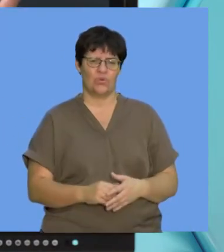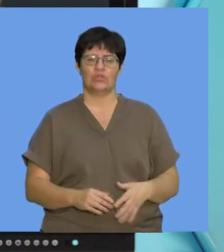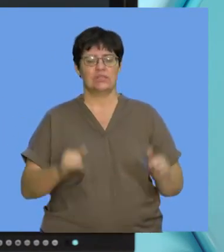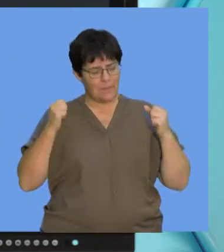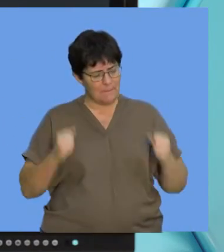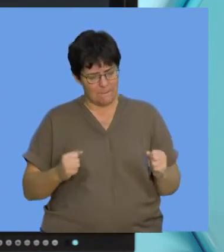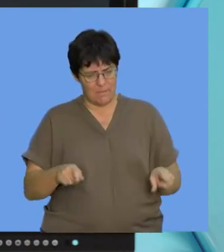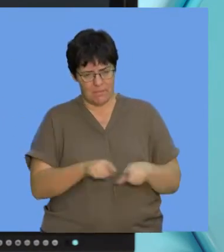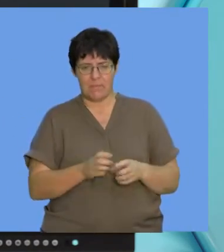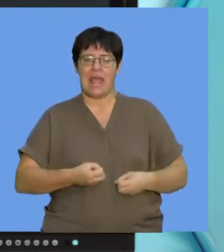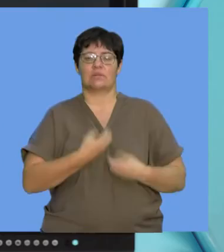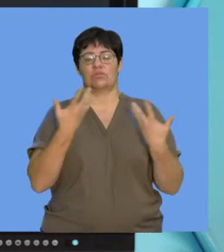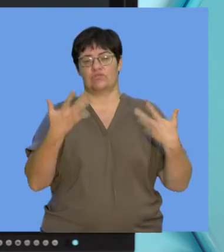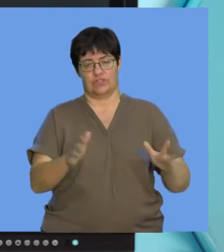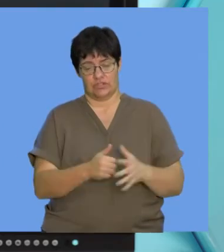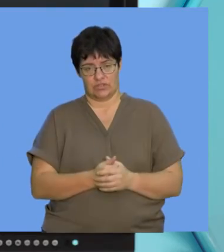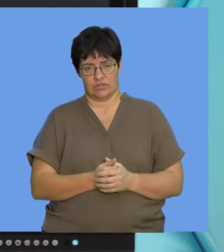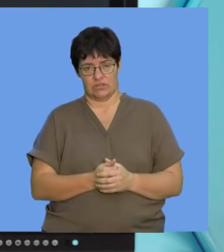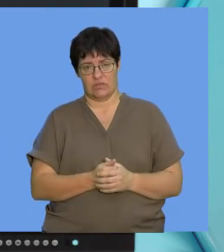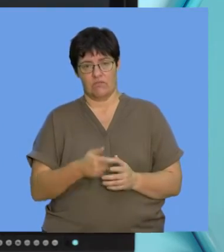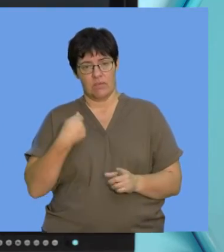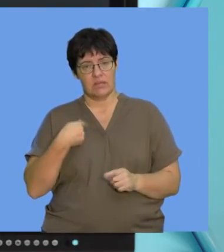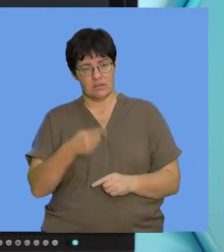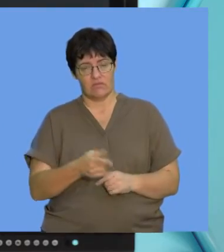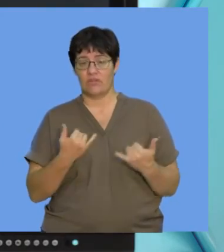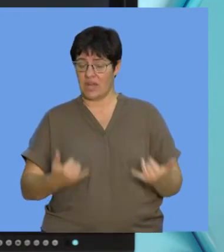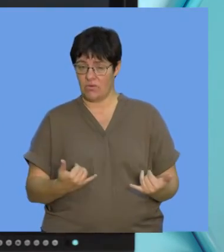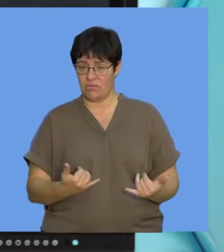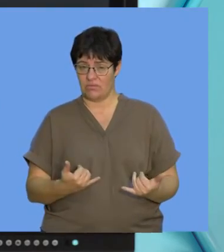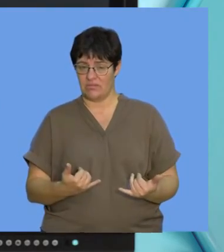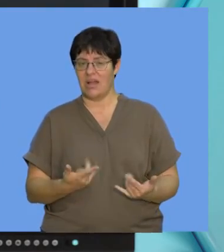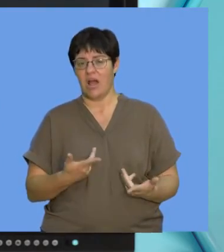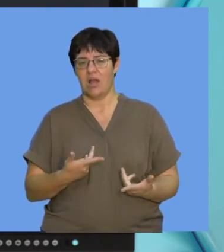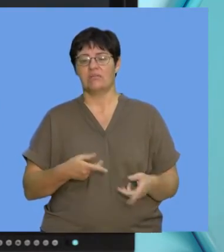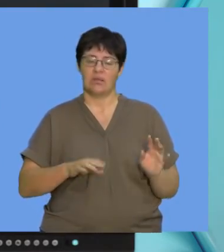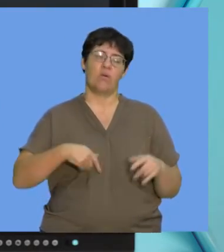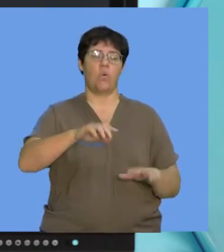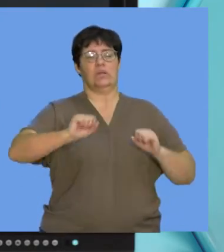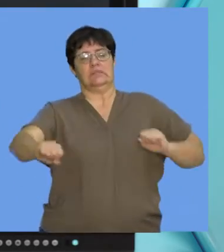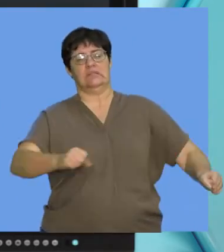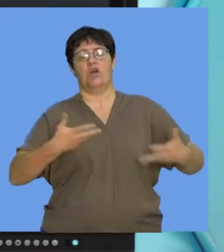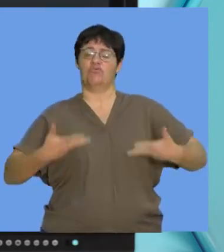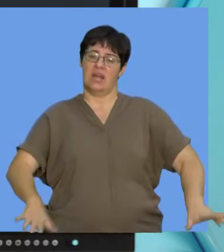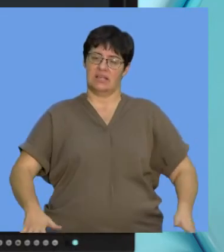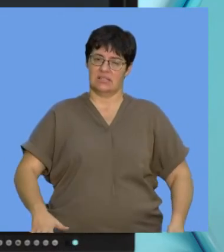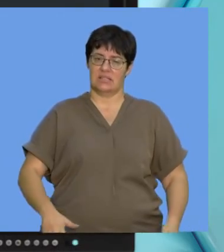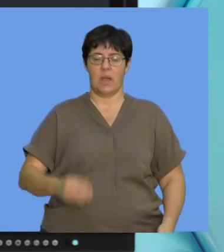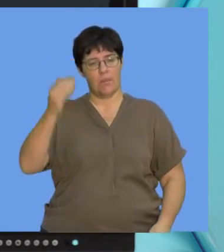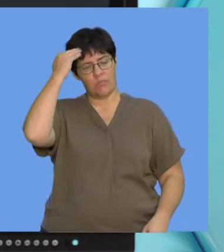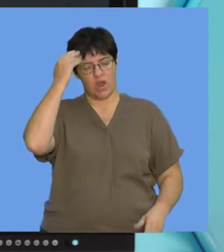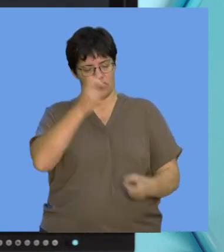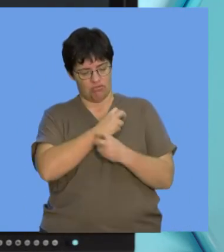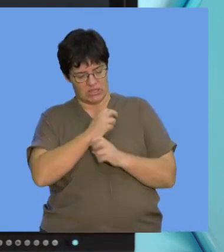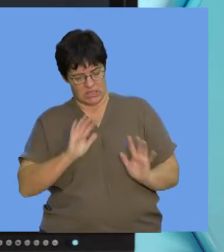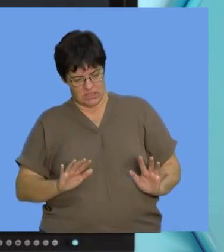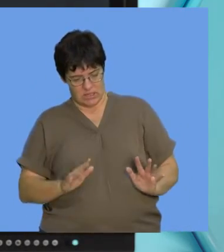No, it must just become an expression. From me to you, for now, guys, take a walk, relax,